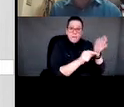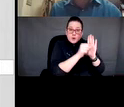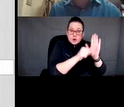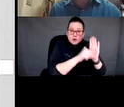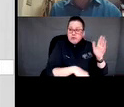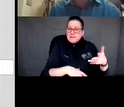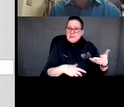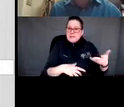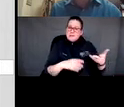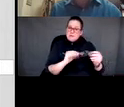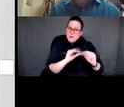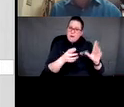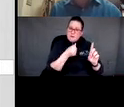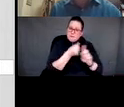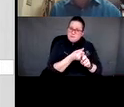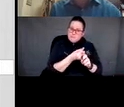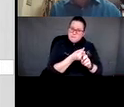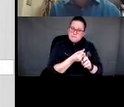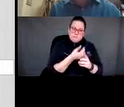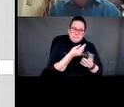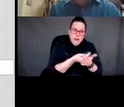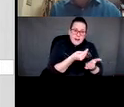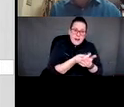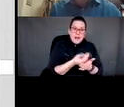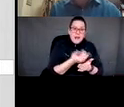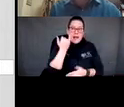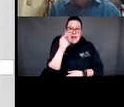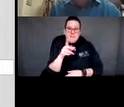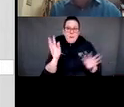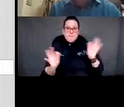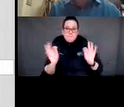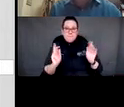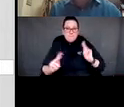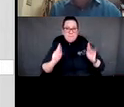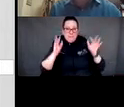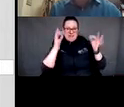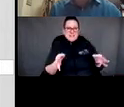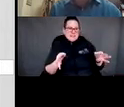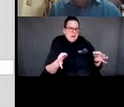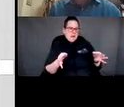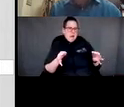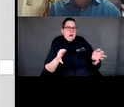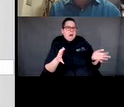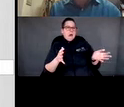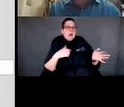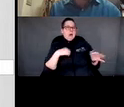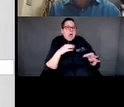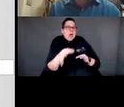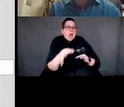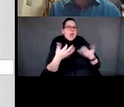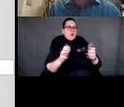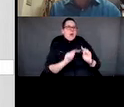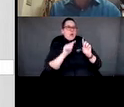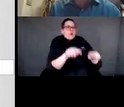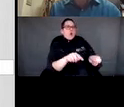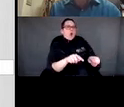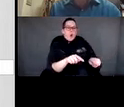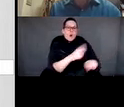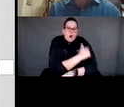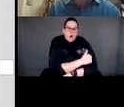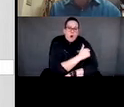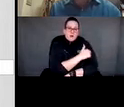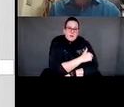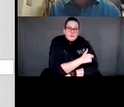impact, obviously, but more importantly, if people start deferring care, that's really important. There were some health impacts of that back in March and